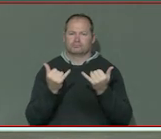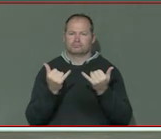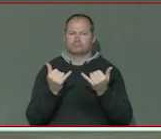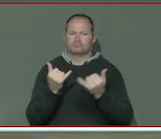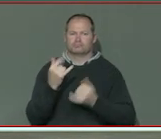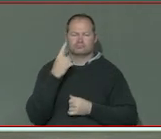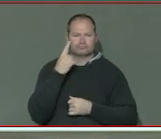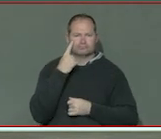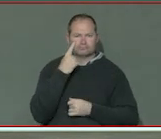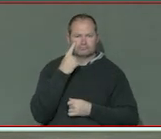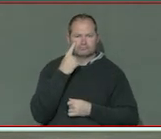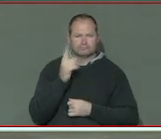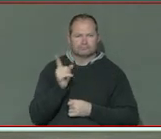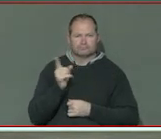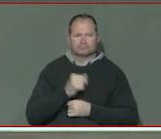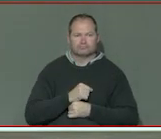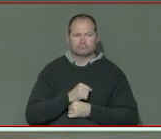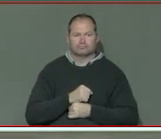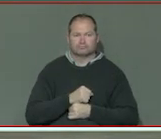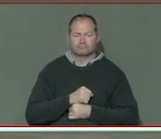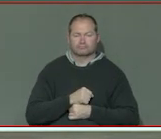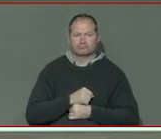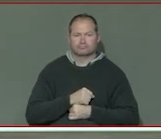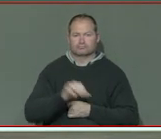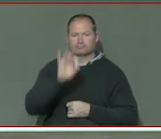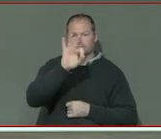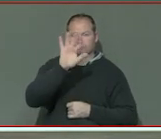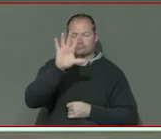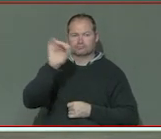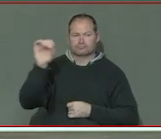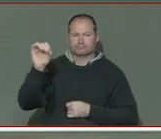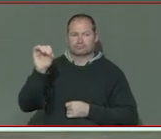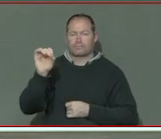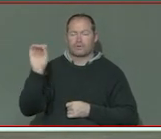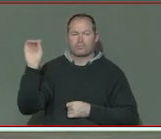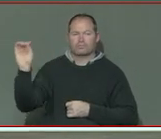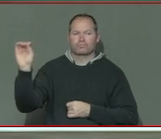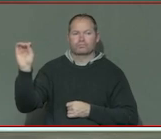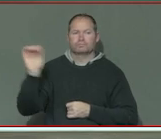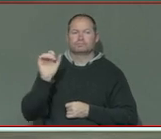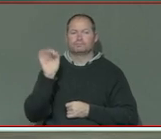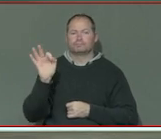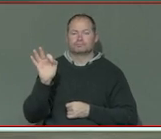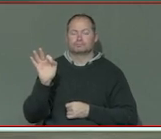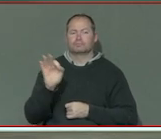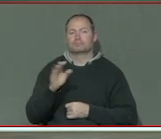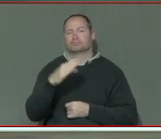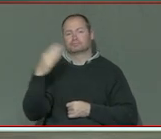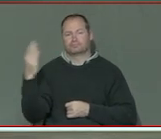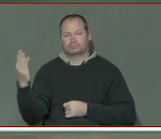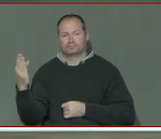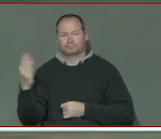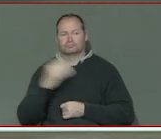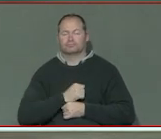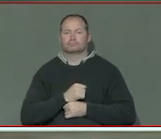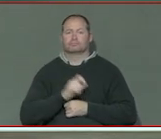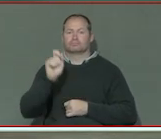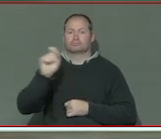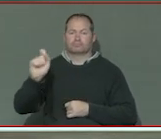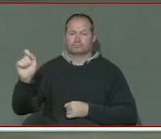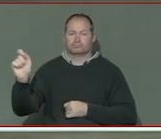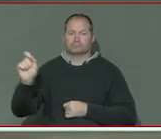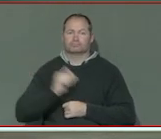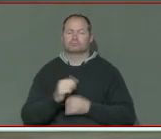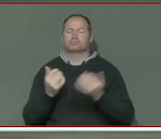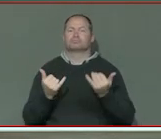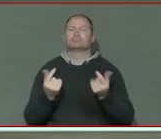write 3,500 here, and it's supposed to be there. If I write it on the credit side, 3,500, what do I